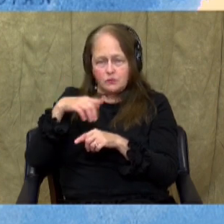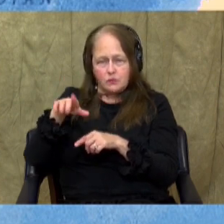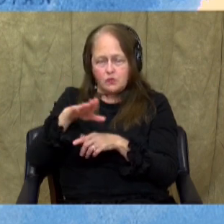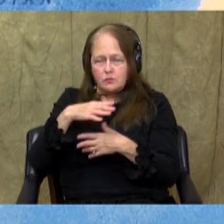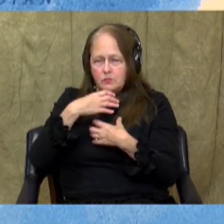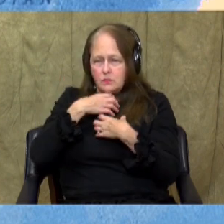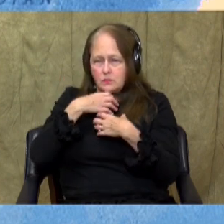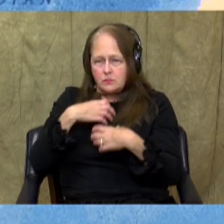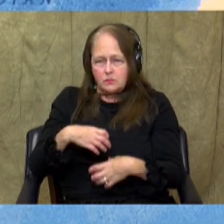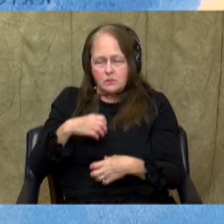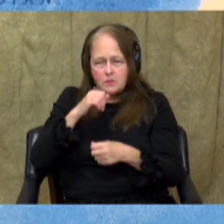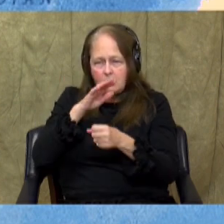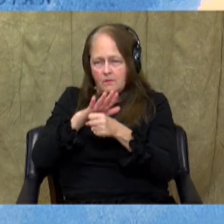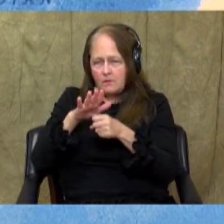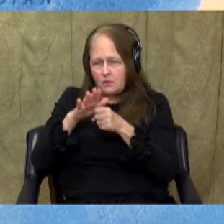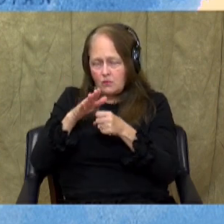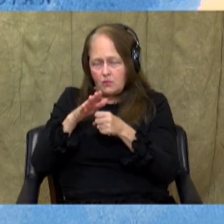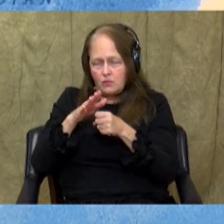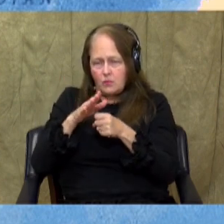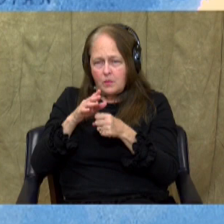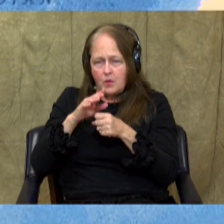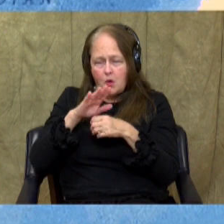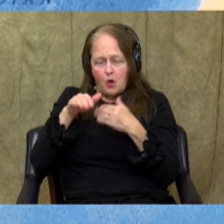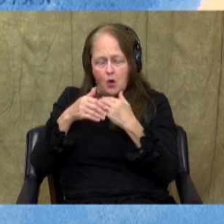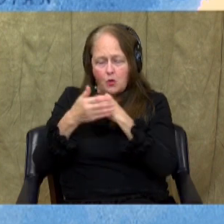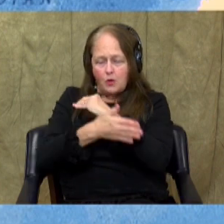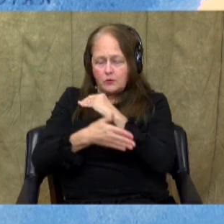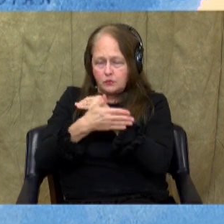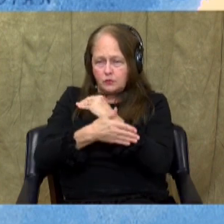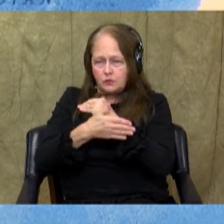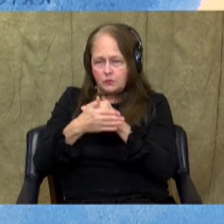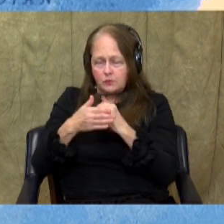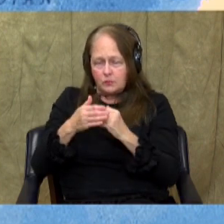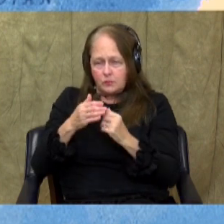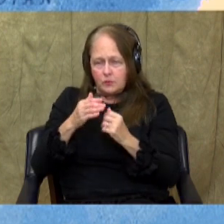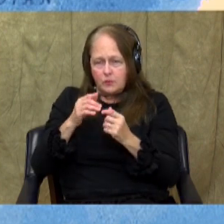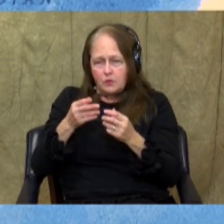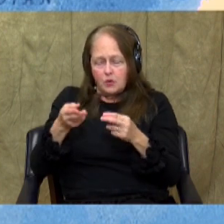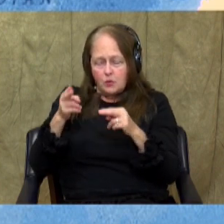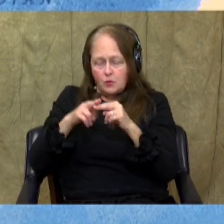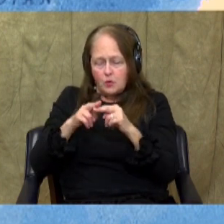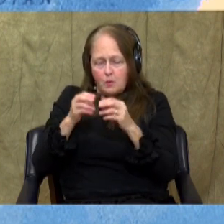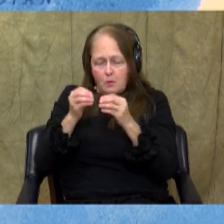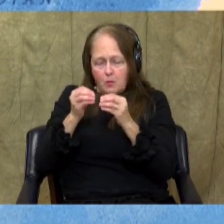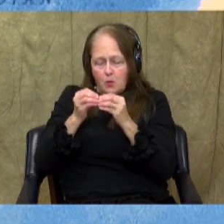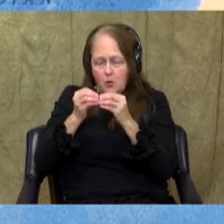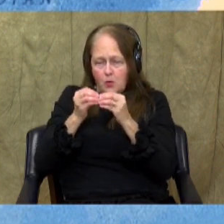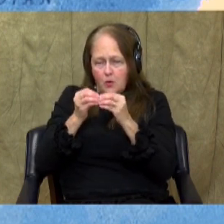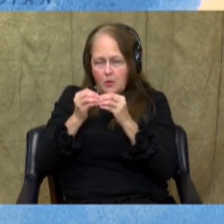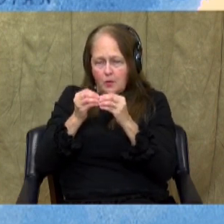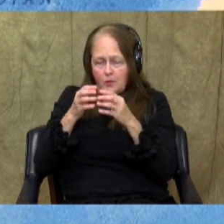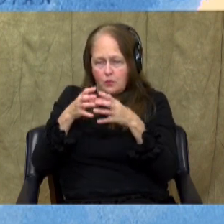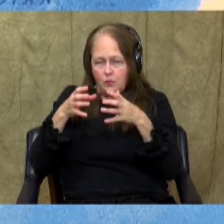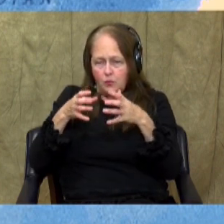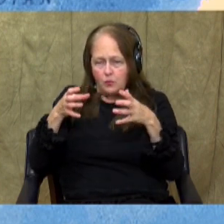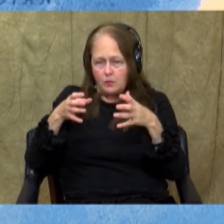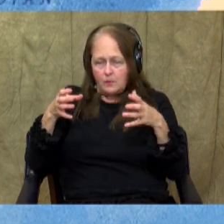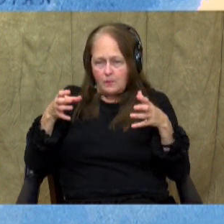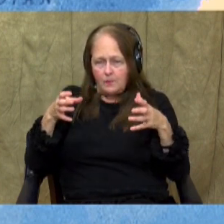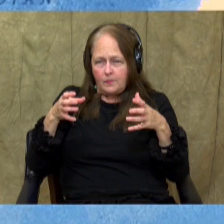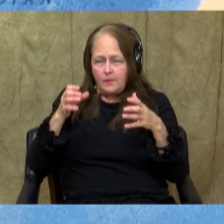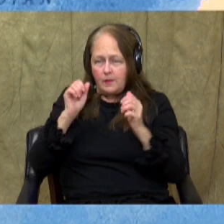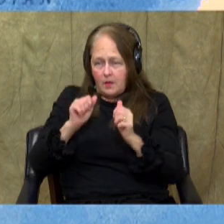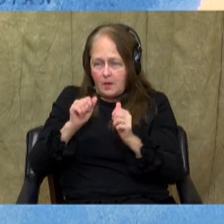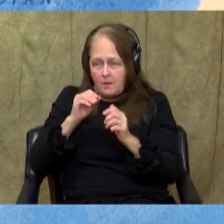chronic condition impacting entire countries and regions, and it's becoming increasingly important as our world population grows. It